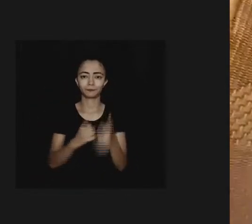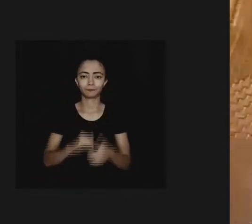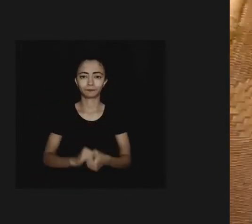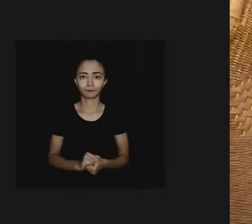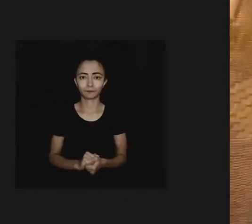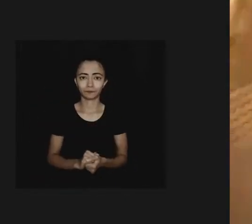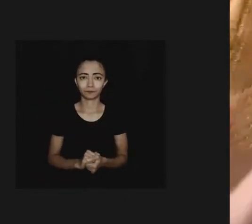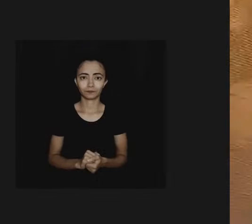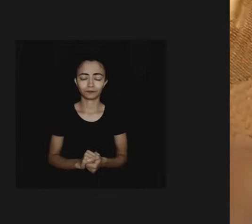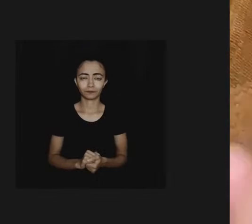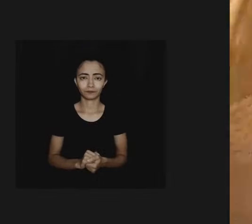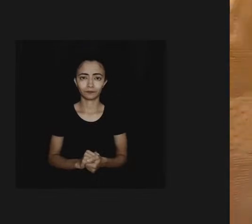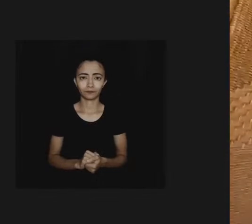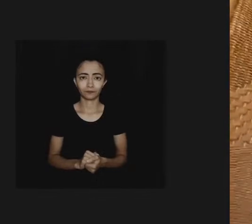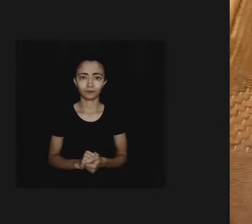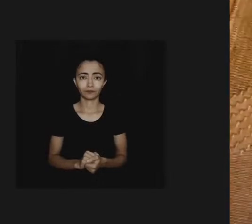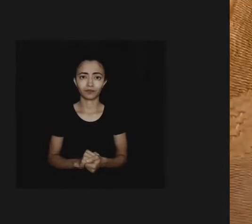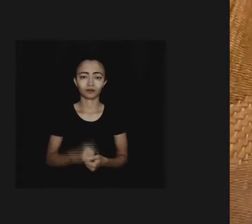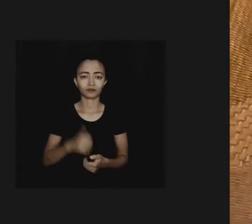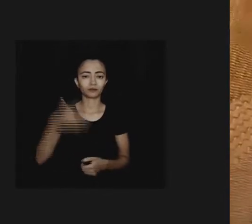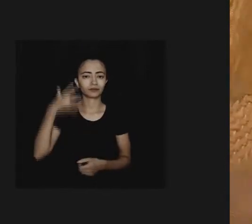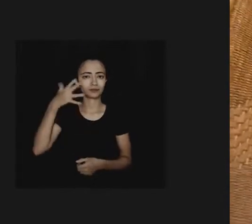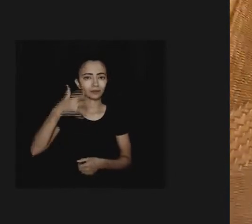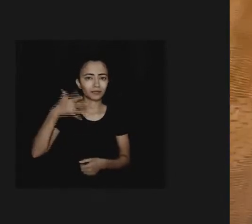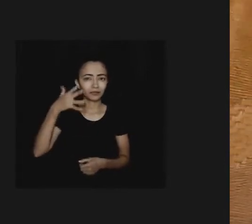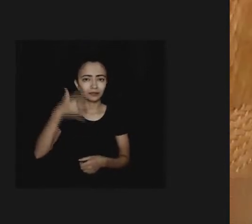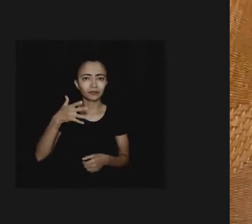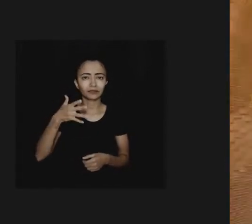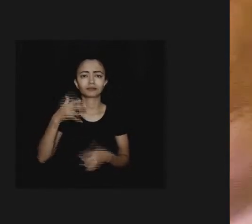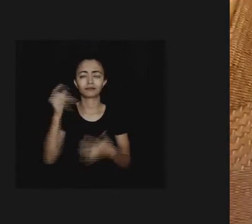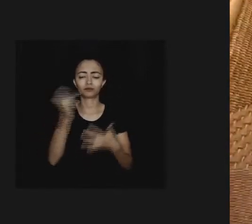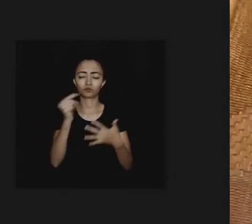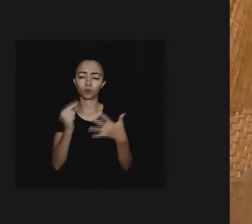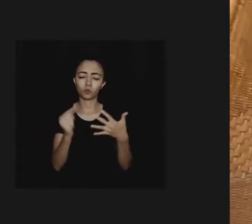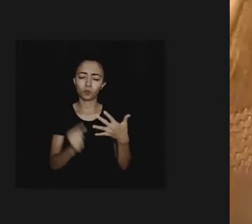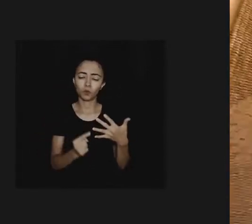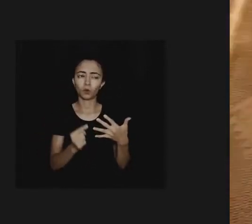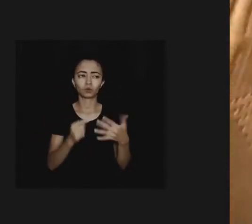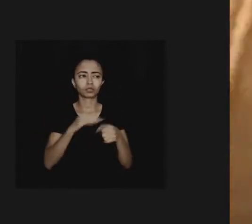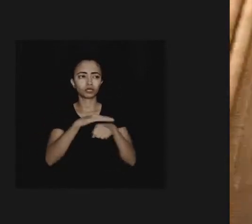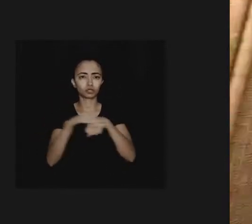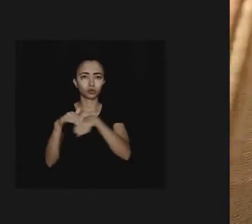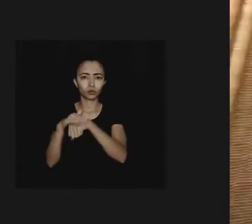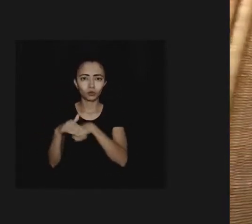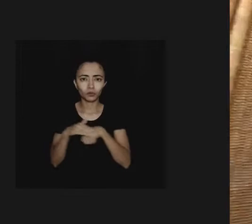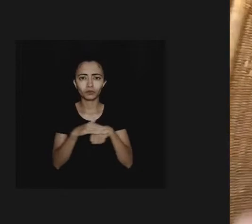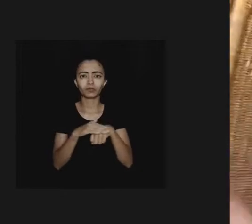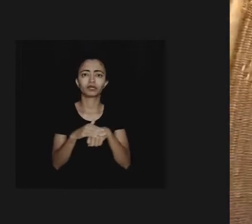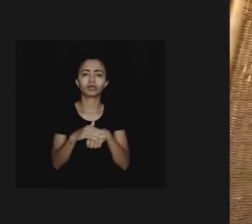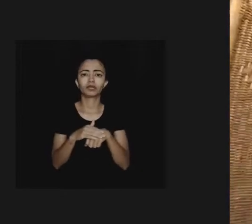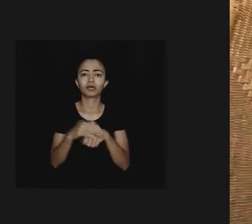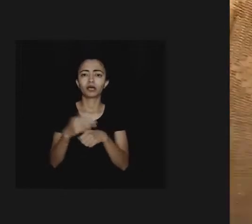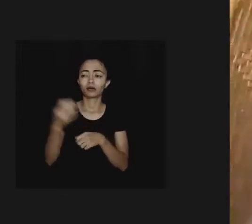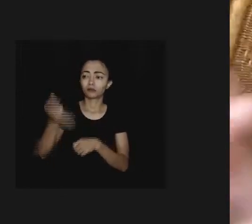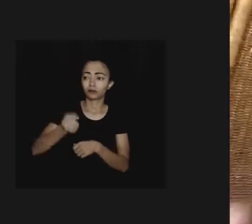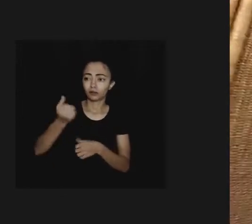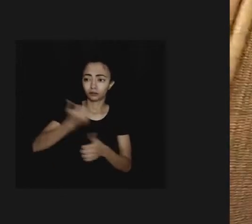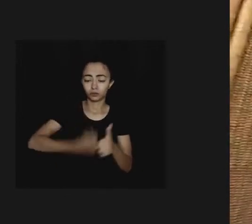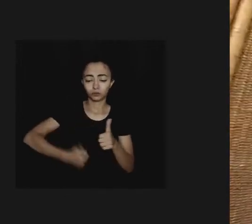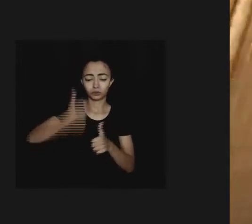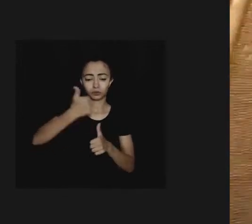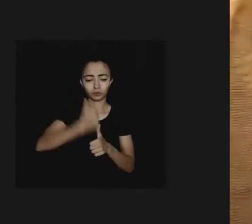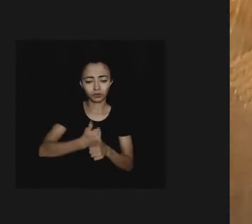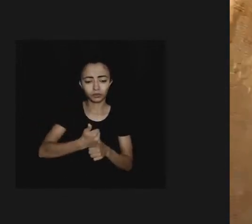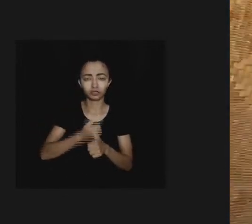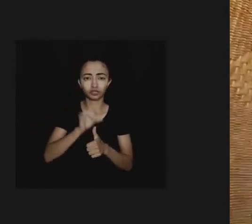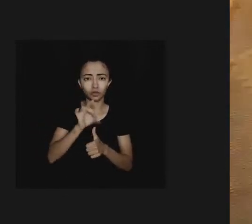about, it's not just breast milk substitutes, it's the whole thing that comes around it. So now you have the maternal milks and you